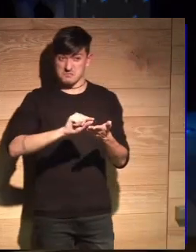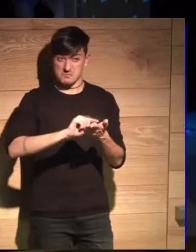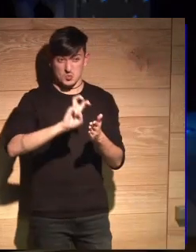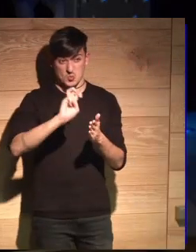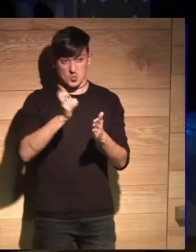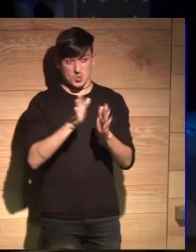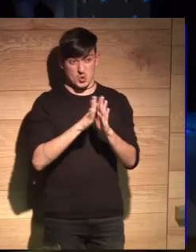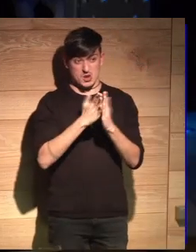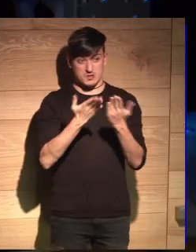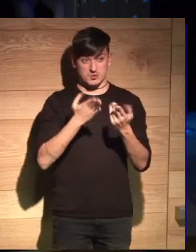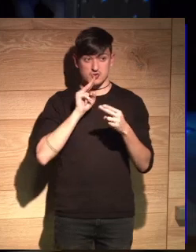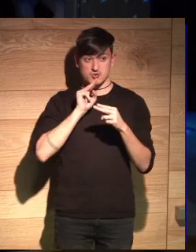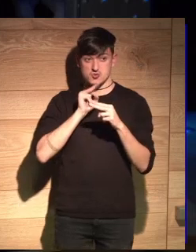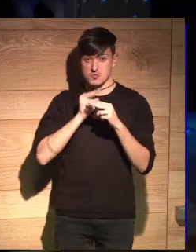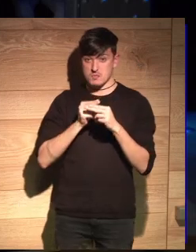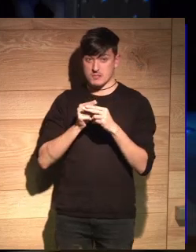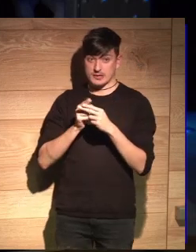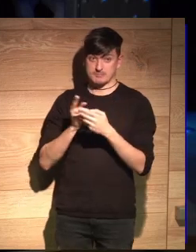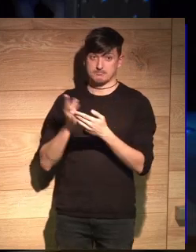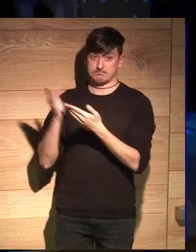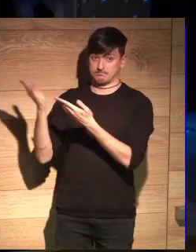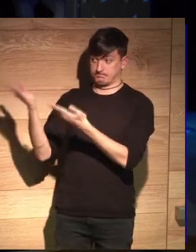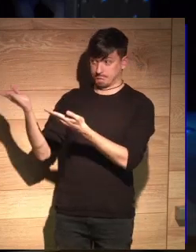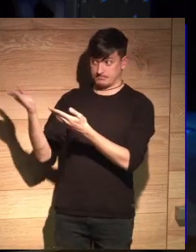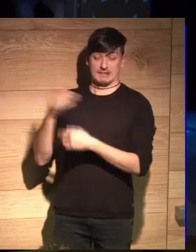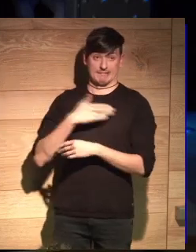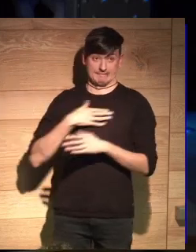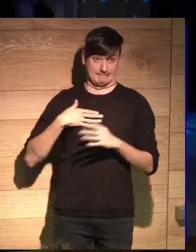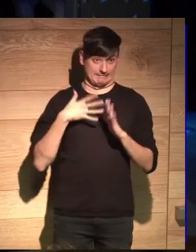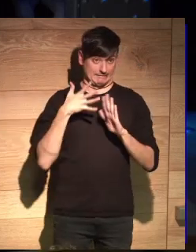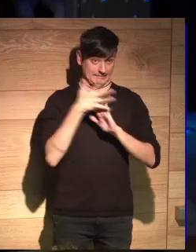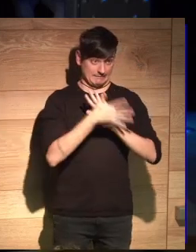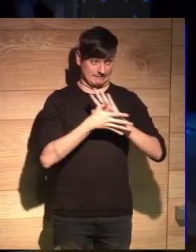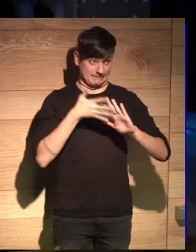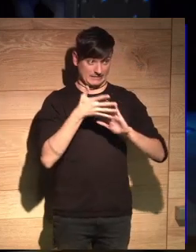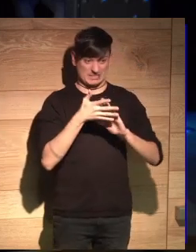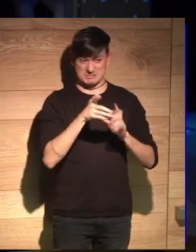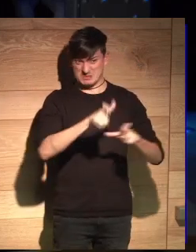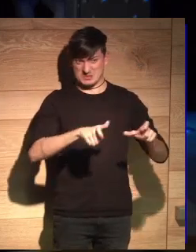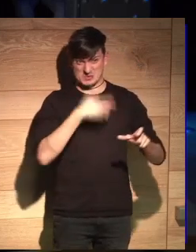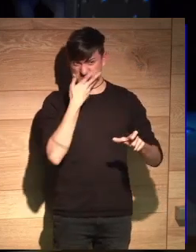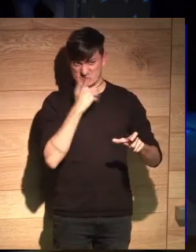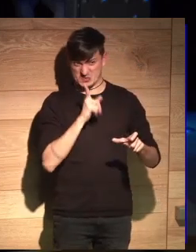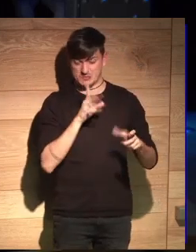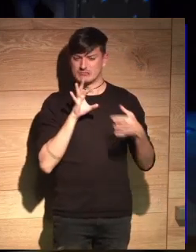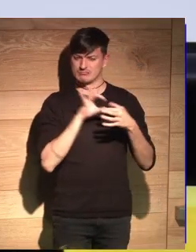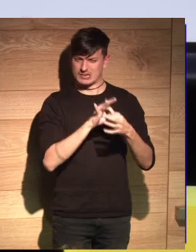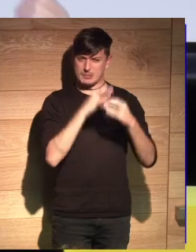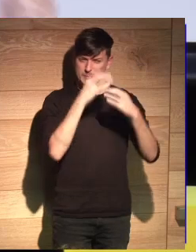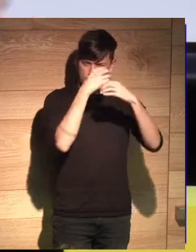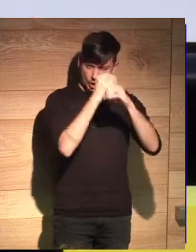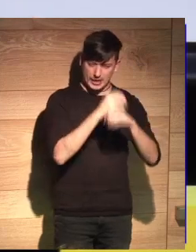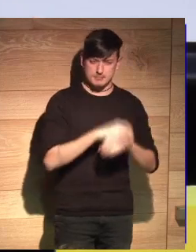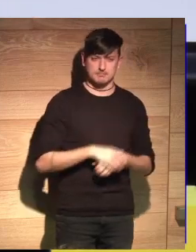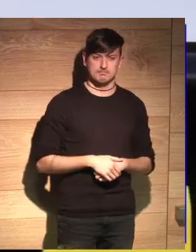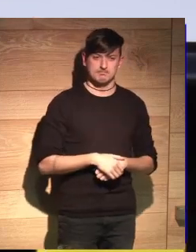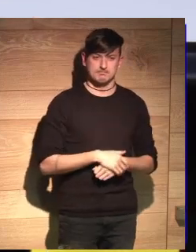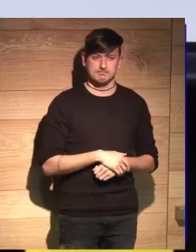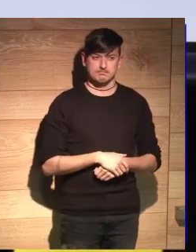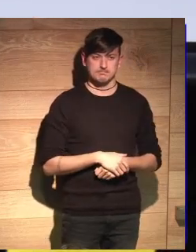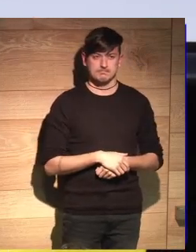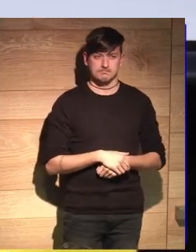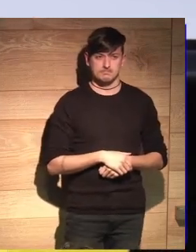Summer Dies the Swan, of which I would like to talk about, and nearly no one knows about it, and it has a lot to do with biology.